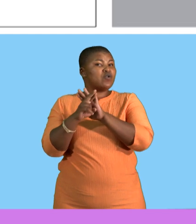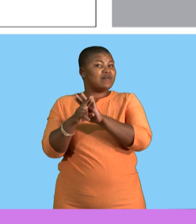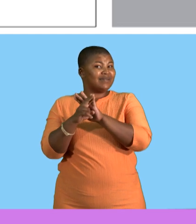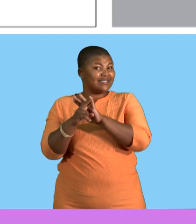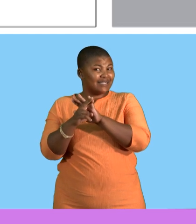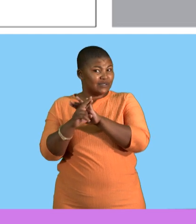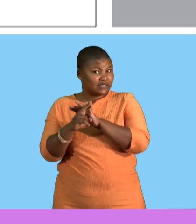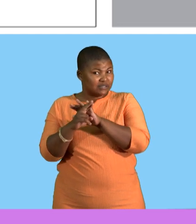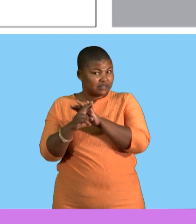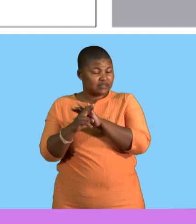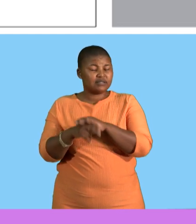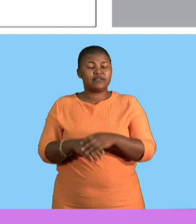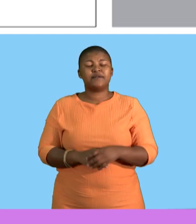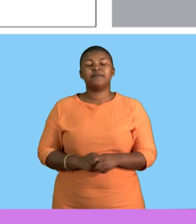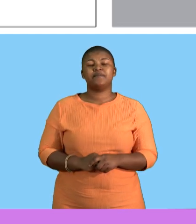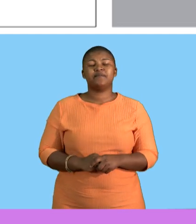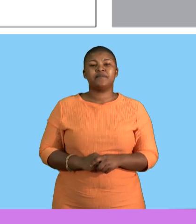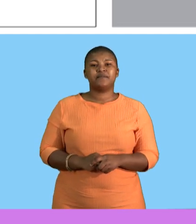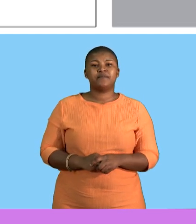represents